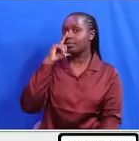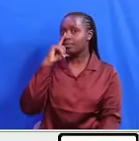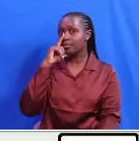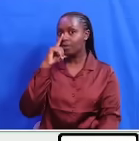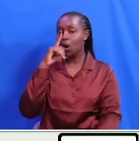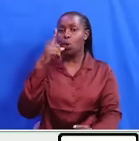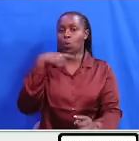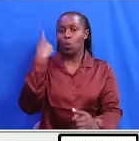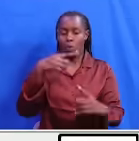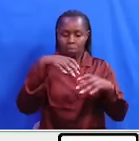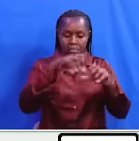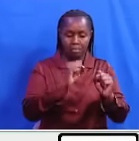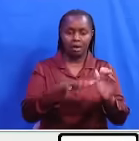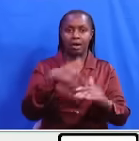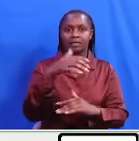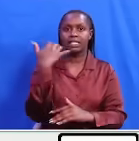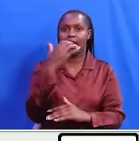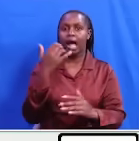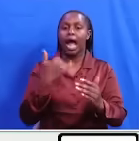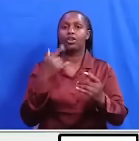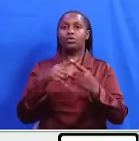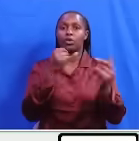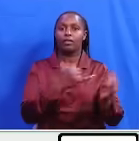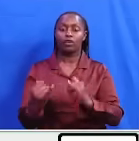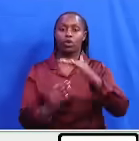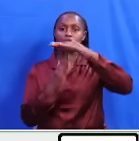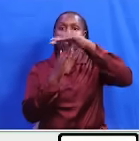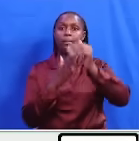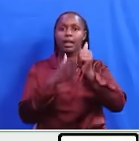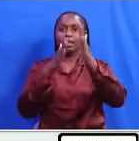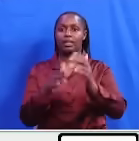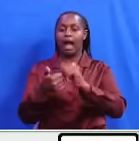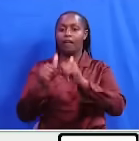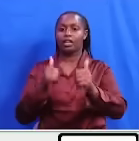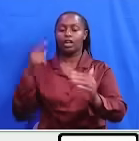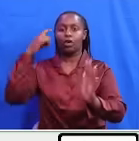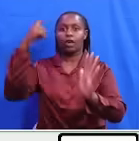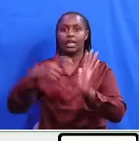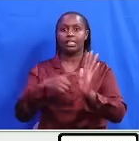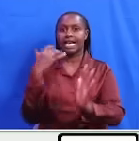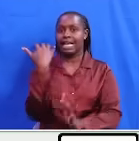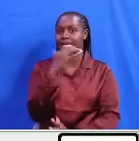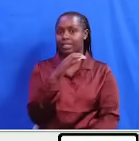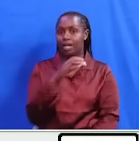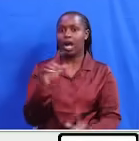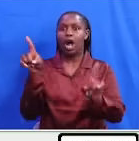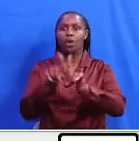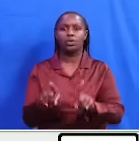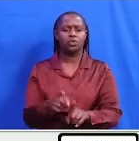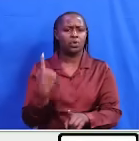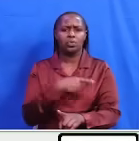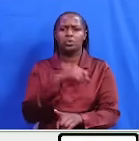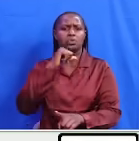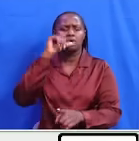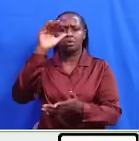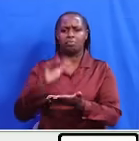Gachagua's predecessor, tasked with inviting top national leaders to the podium, avoided recognizing Gachagua's presence. And neither should we reduce it to a